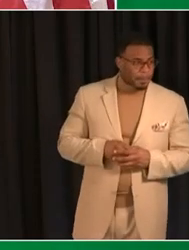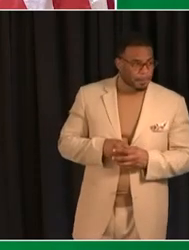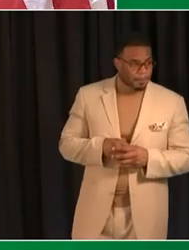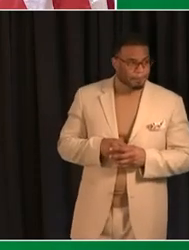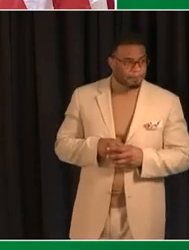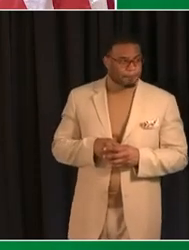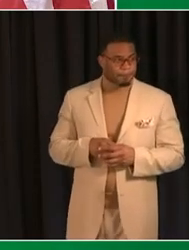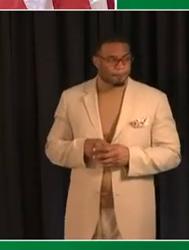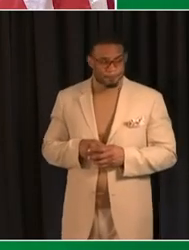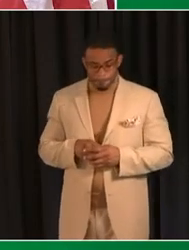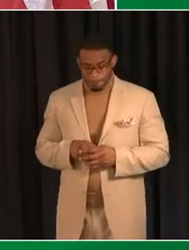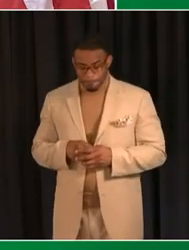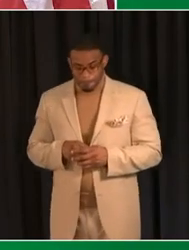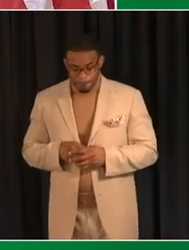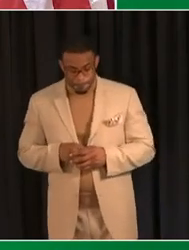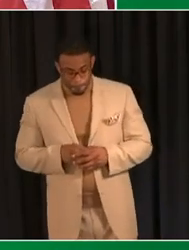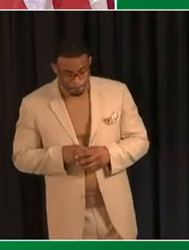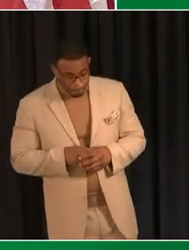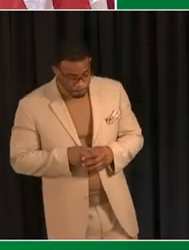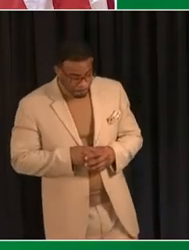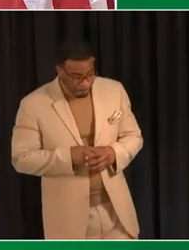Okay.